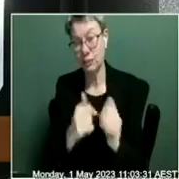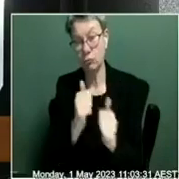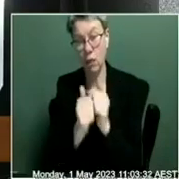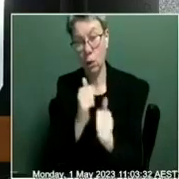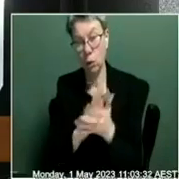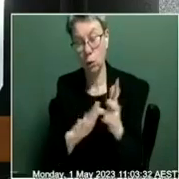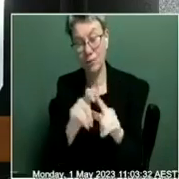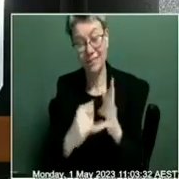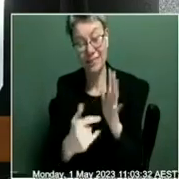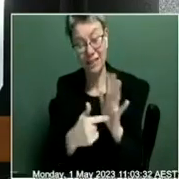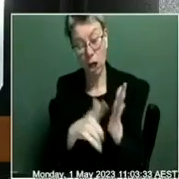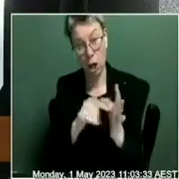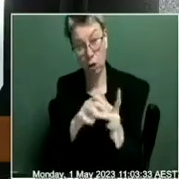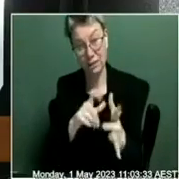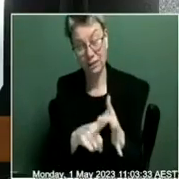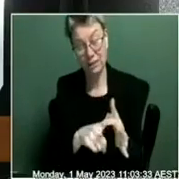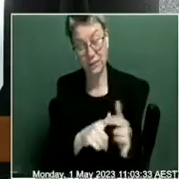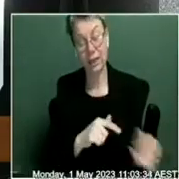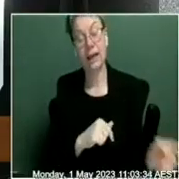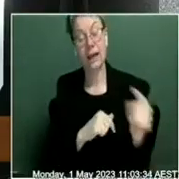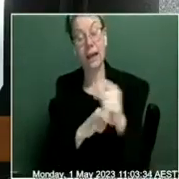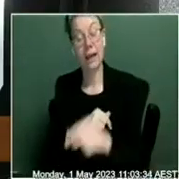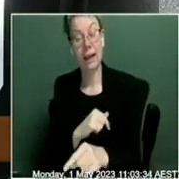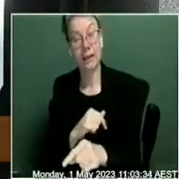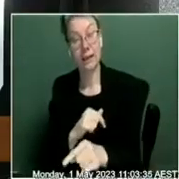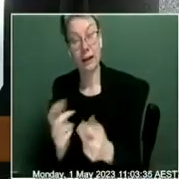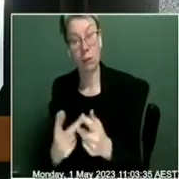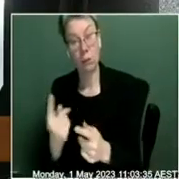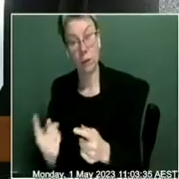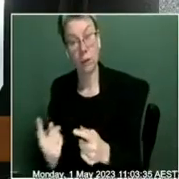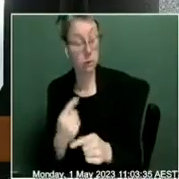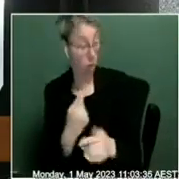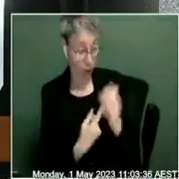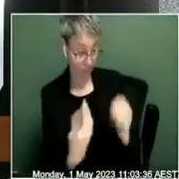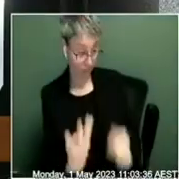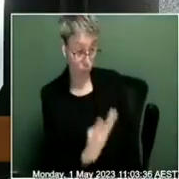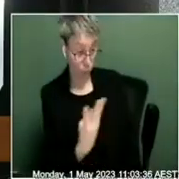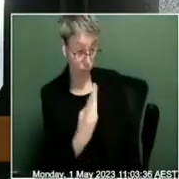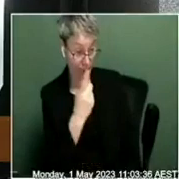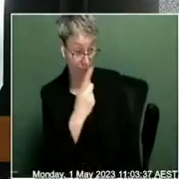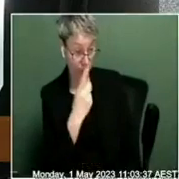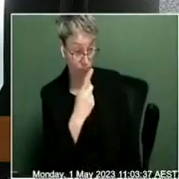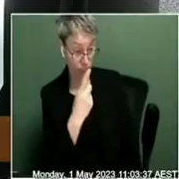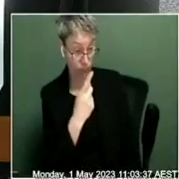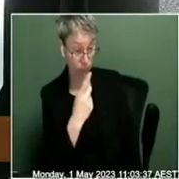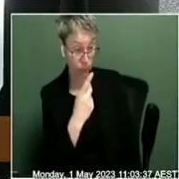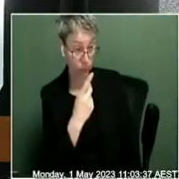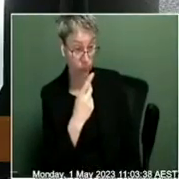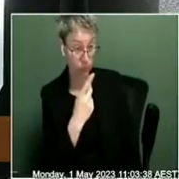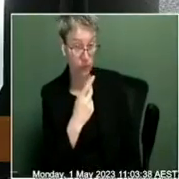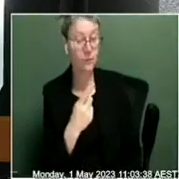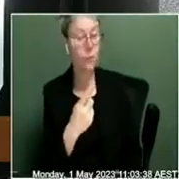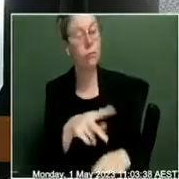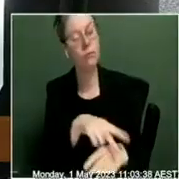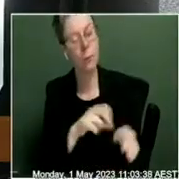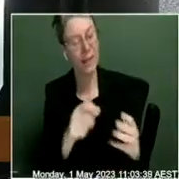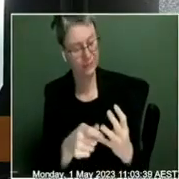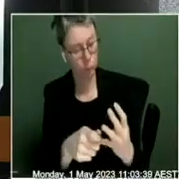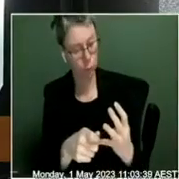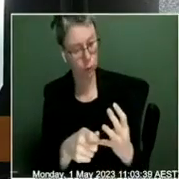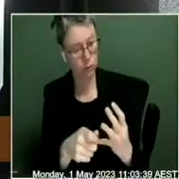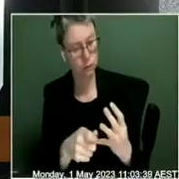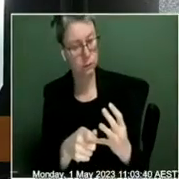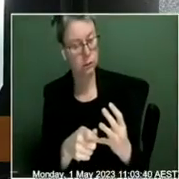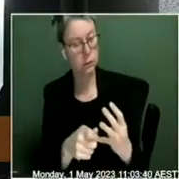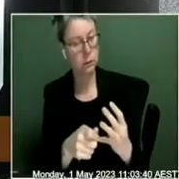Their work was undertaken over the course of about a year. I'm not sure. They weren't sort of auspiced by the Department of Health, so I'm not sure about their sort of meeting